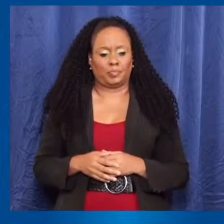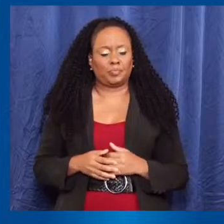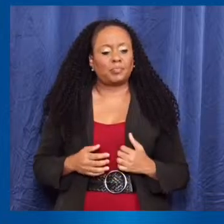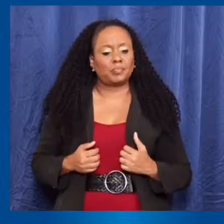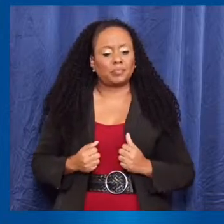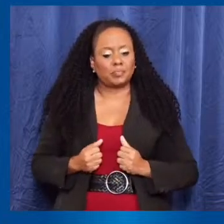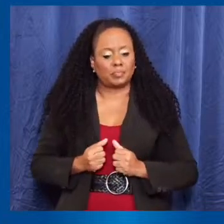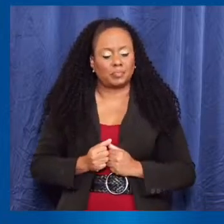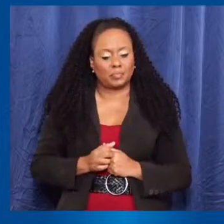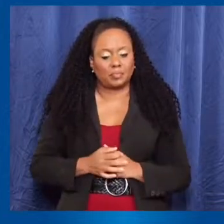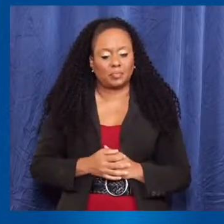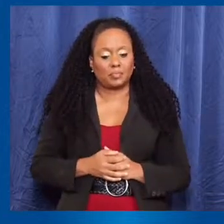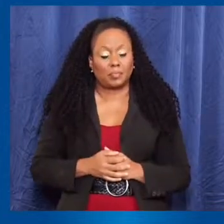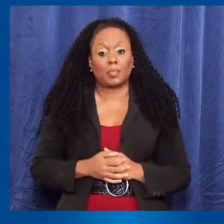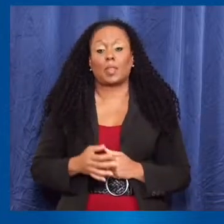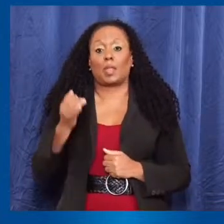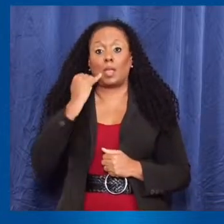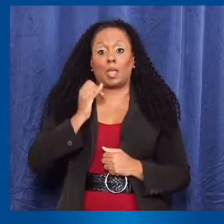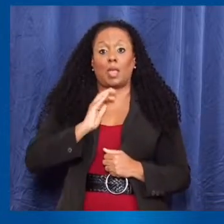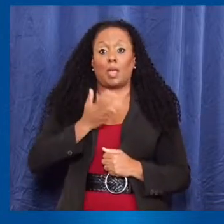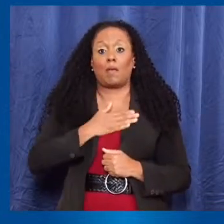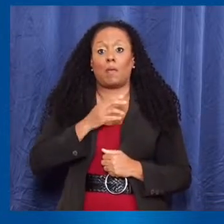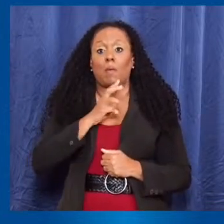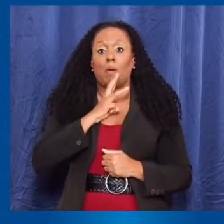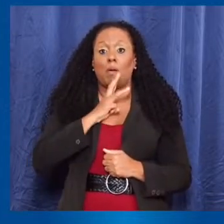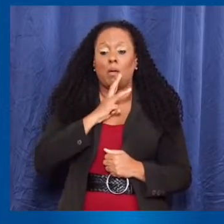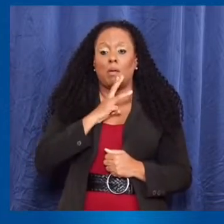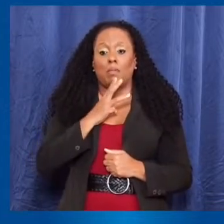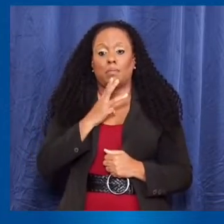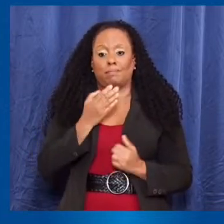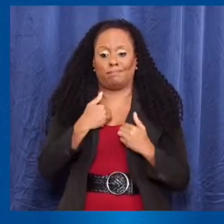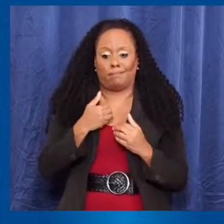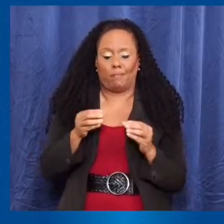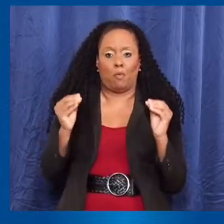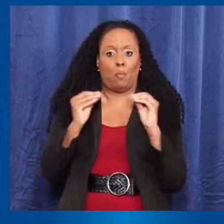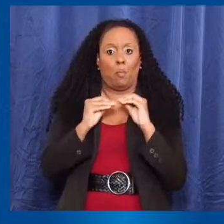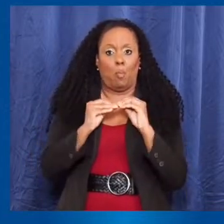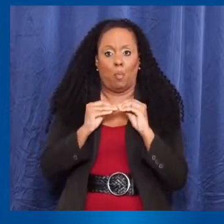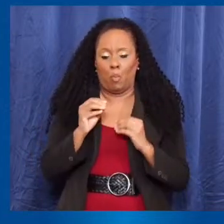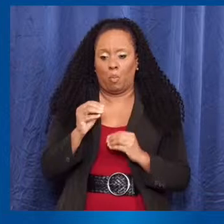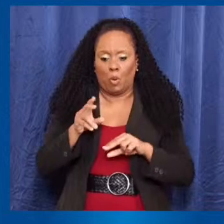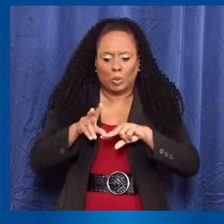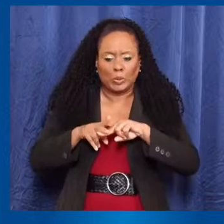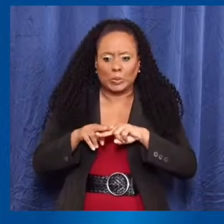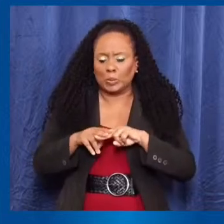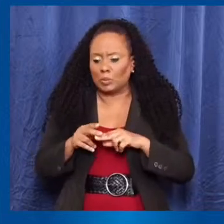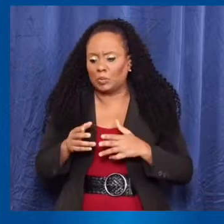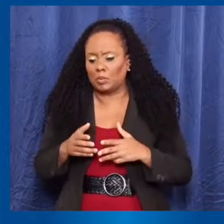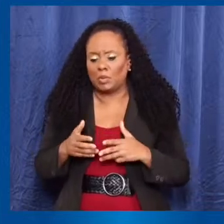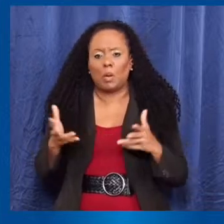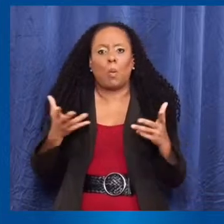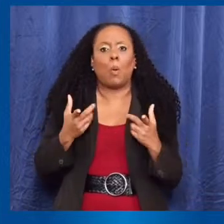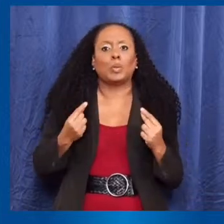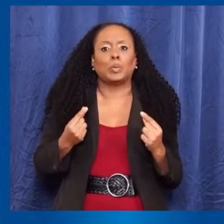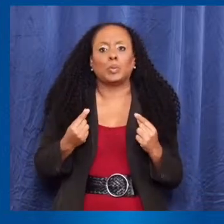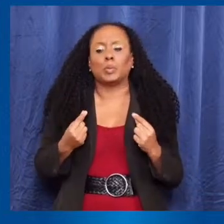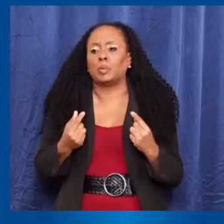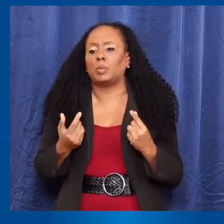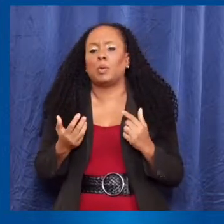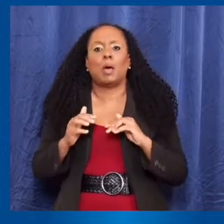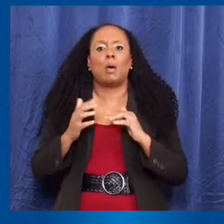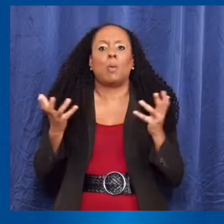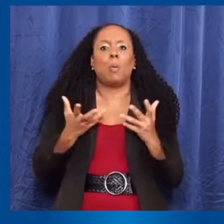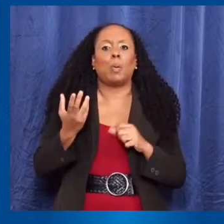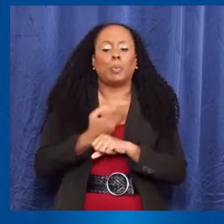became full of salt, and our inability then to use potable water from there. We spoke